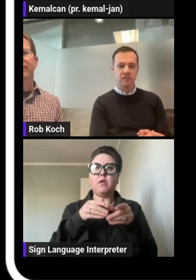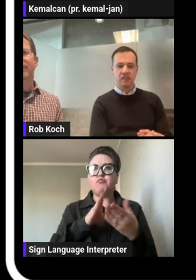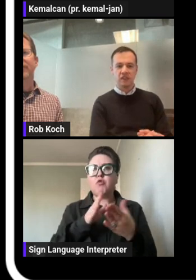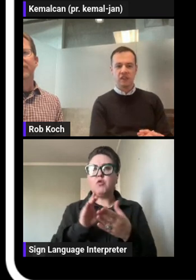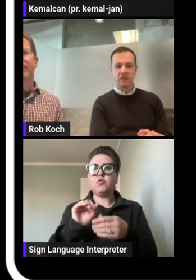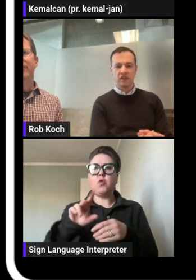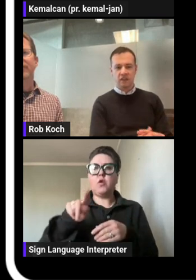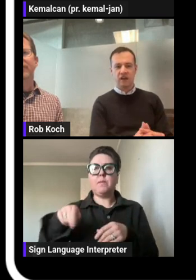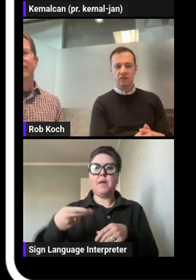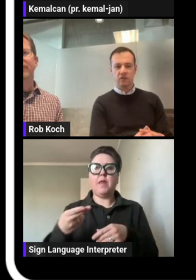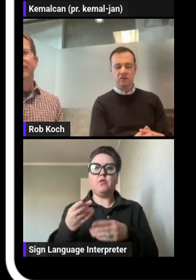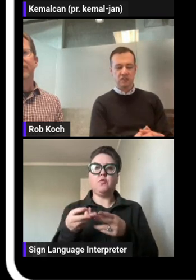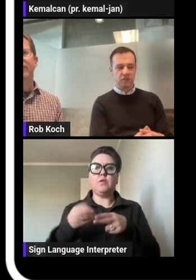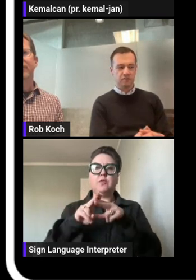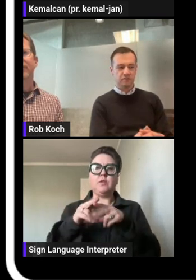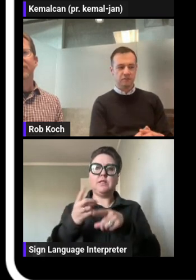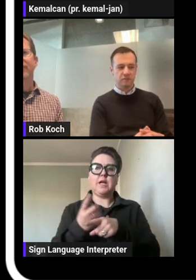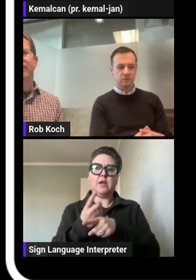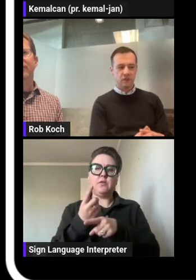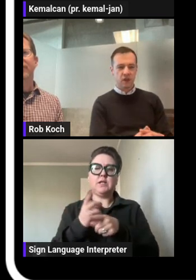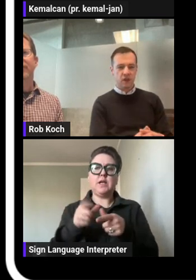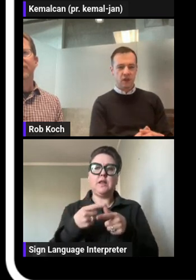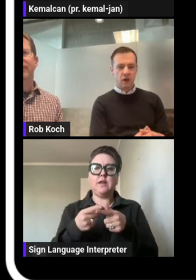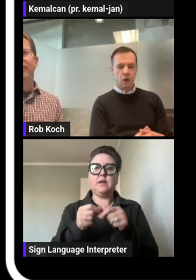the accuracy and continue.